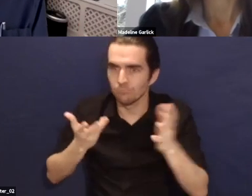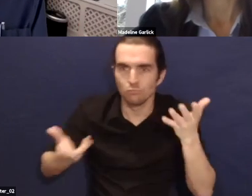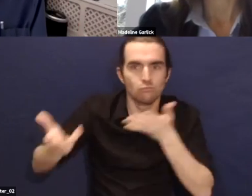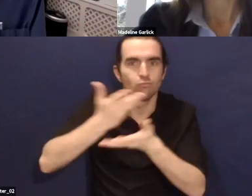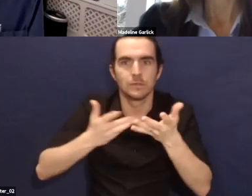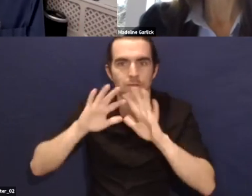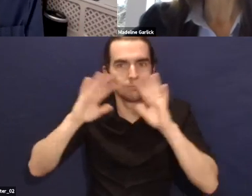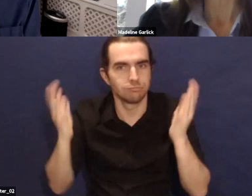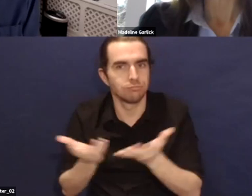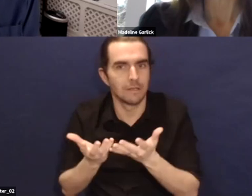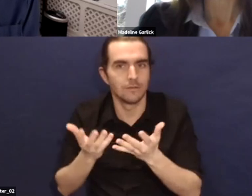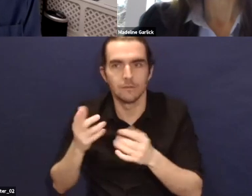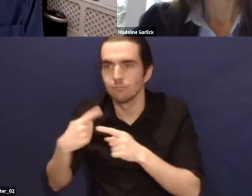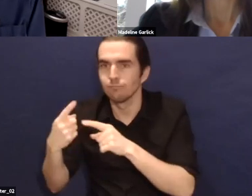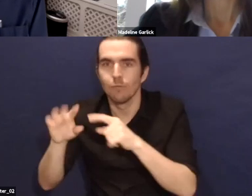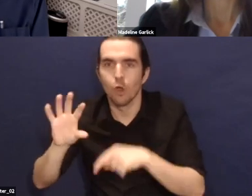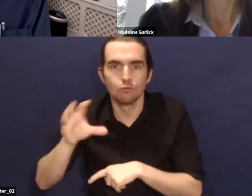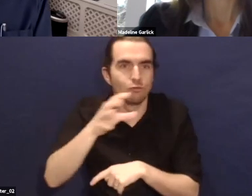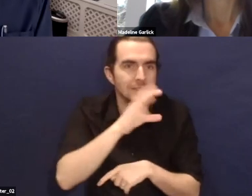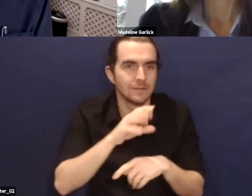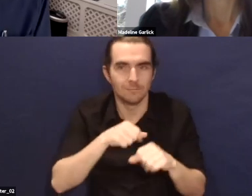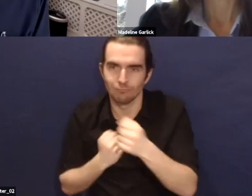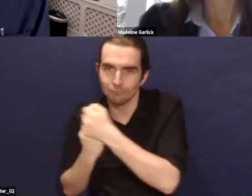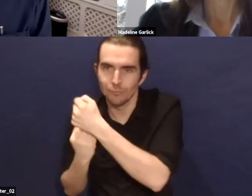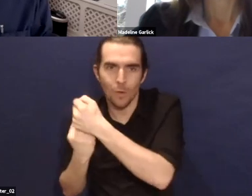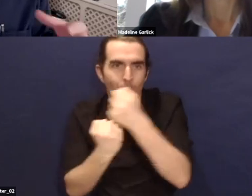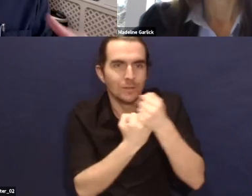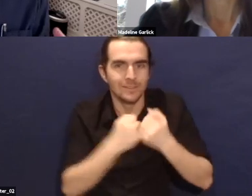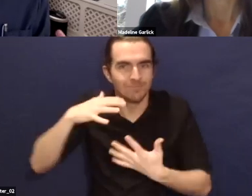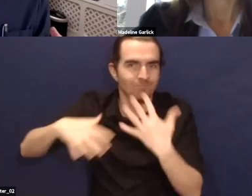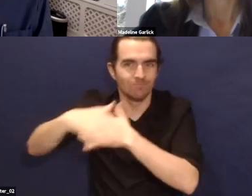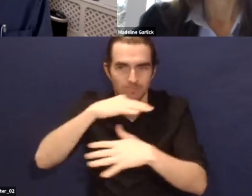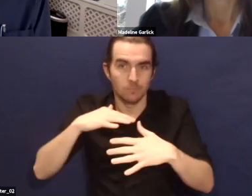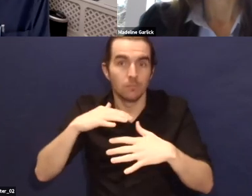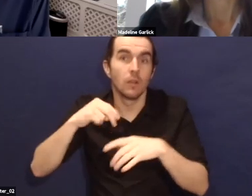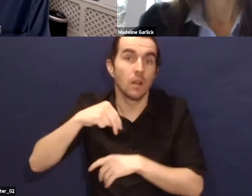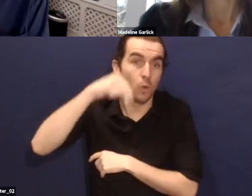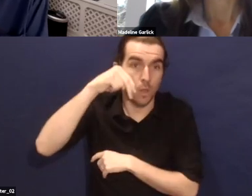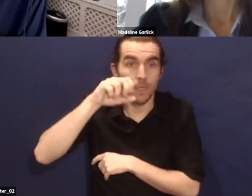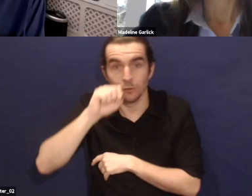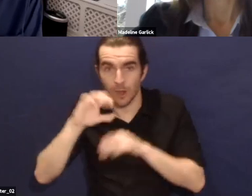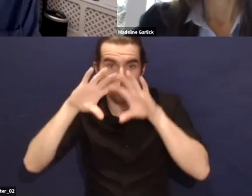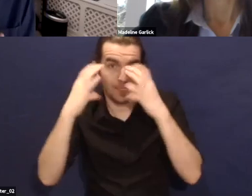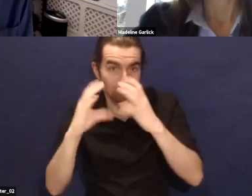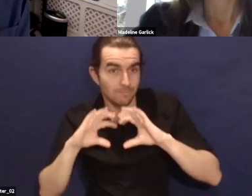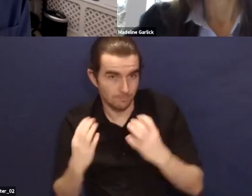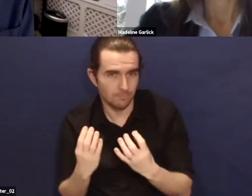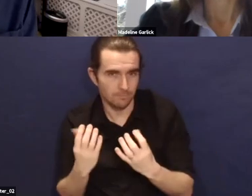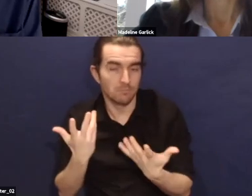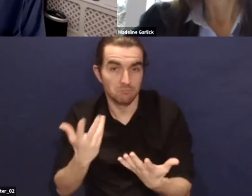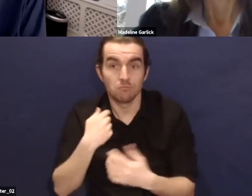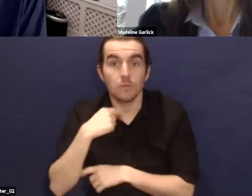country of asylum with the support of the international community as a whole. I suppose, how has COVID-19